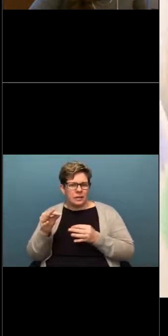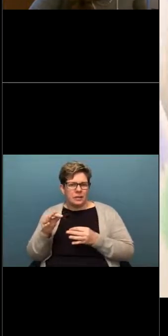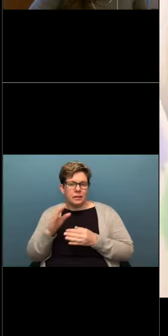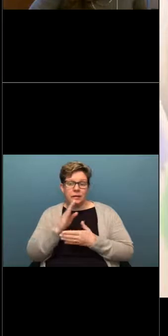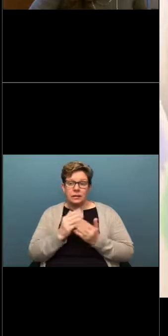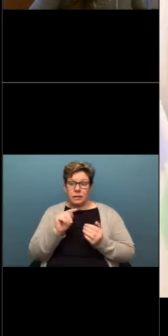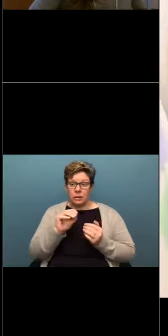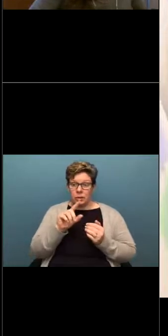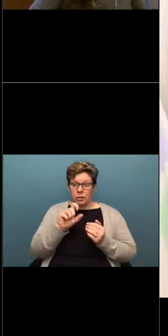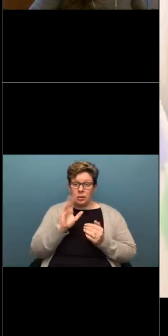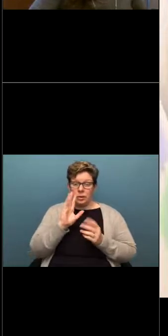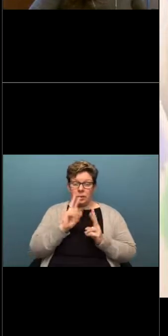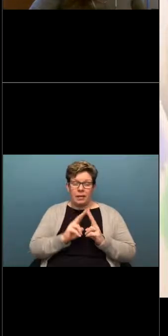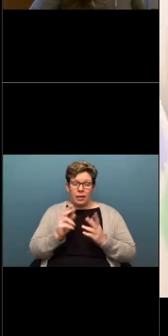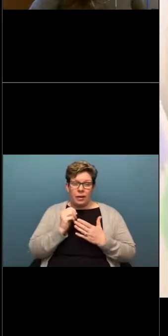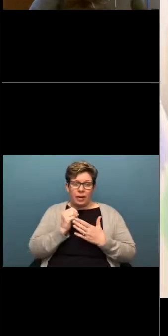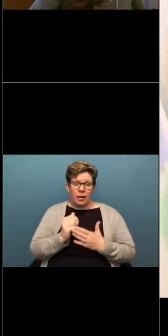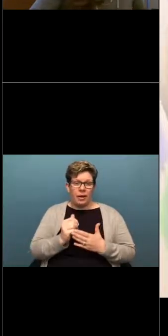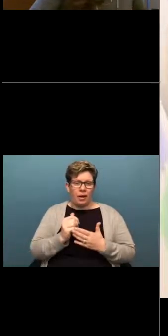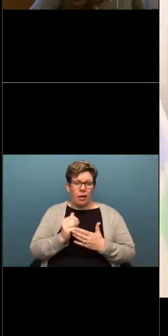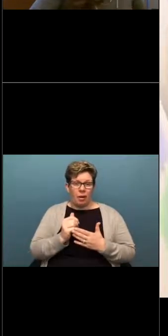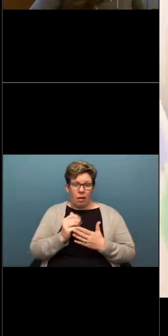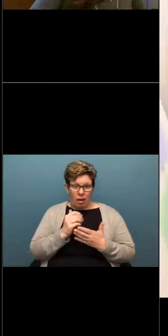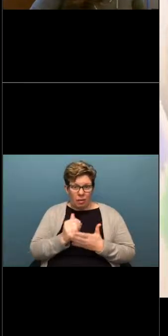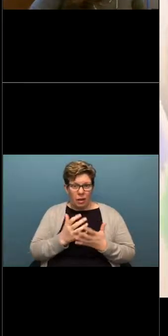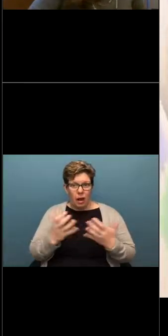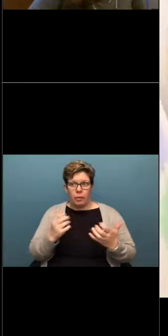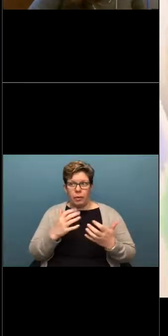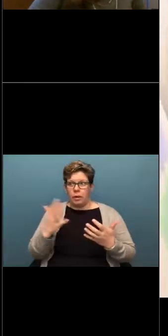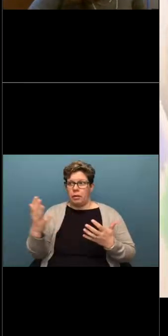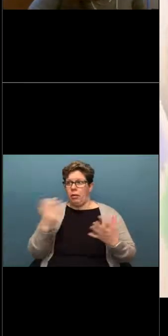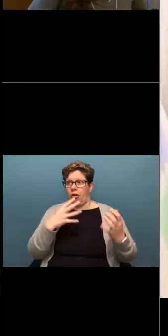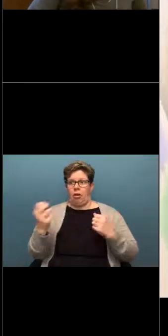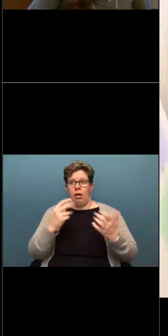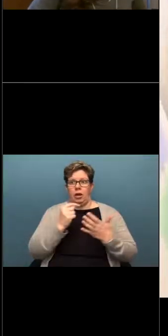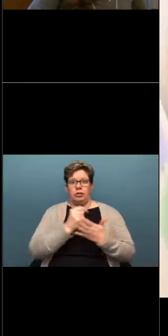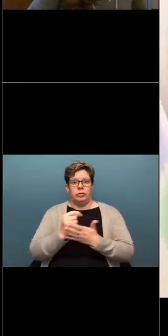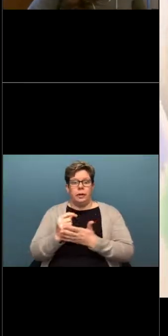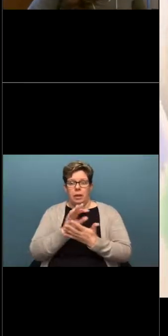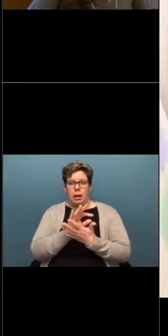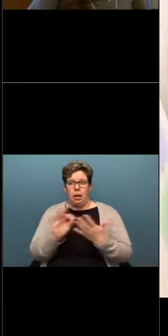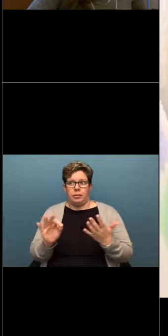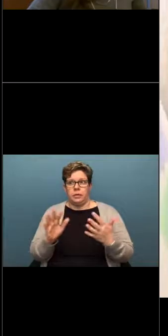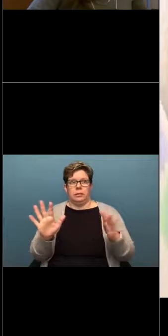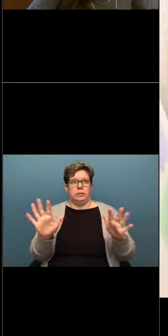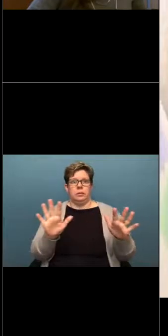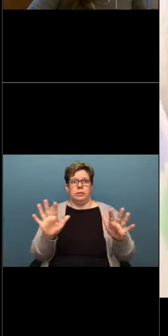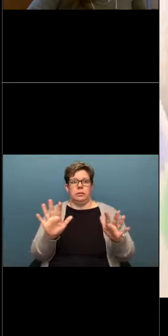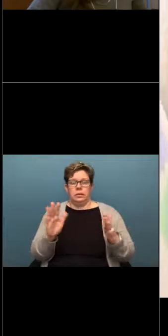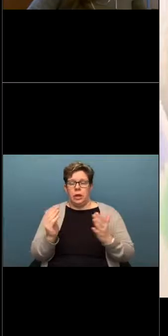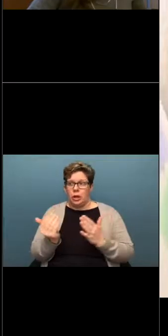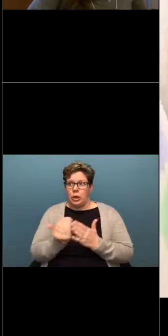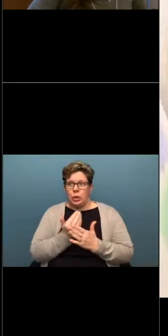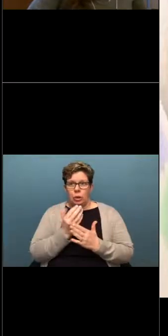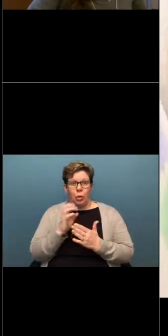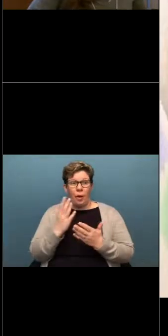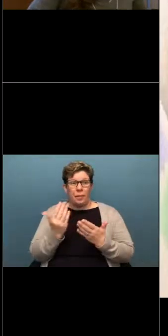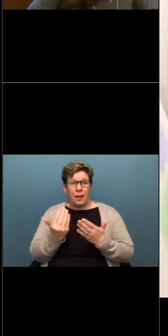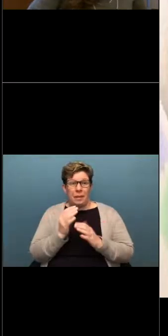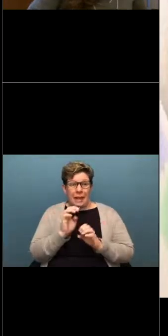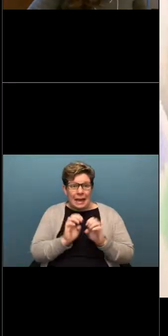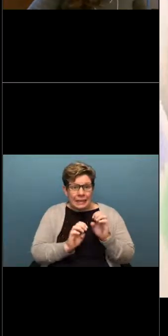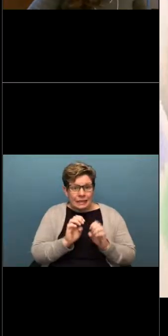can be really helpful when you might be faced with a lot of different treatment options, when something might be new or experimental, or